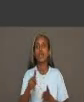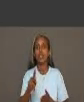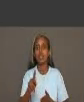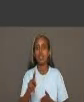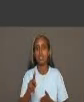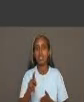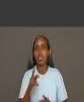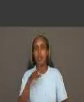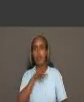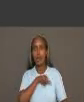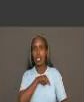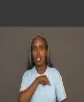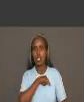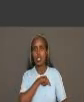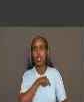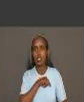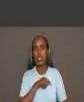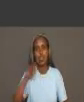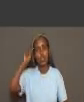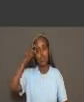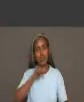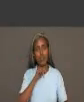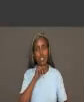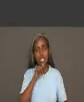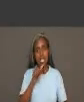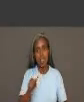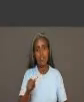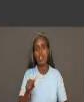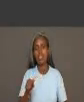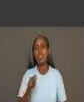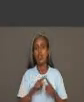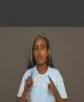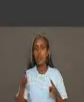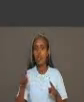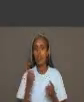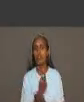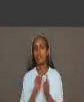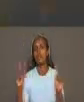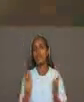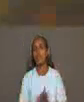badge, not of slavery, but of liberty."